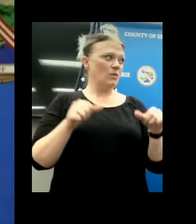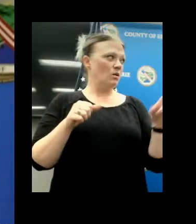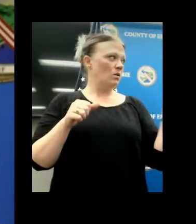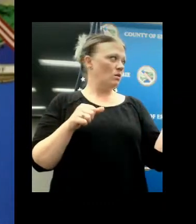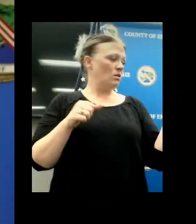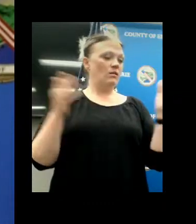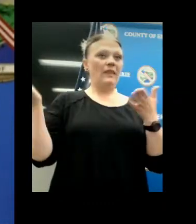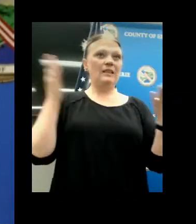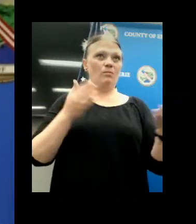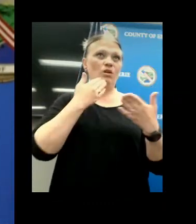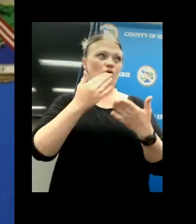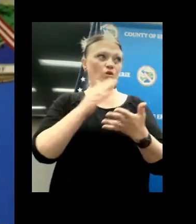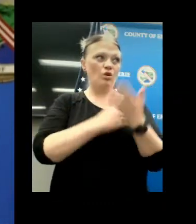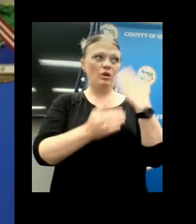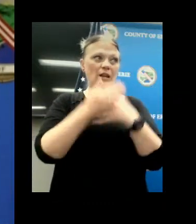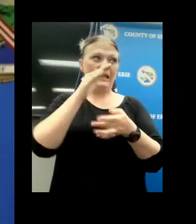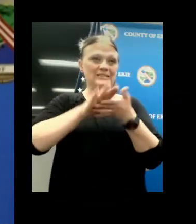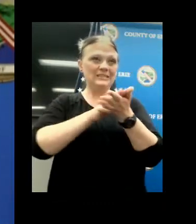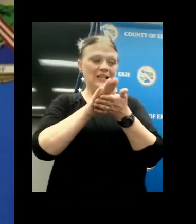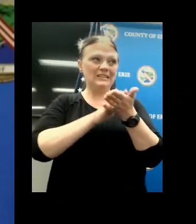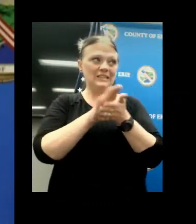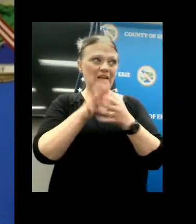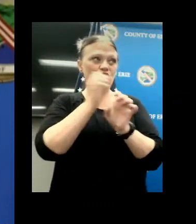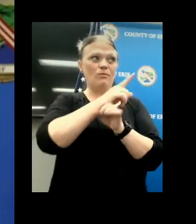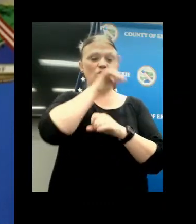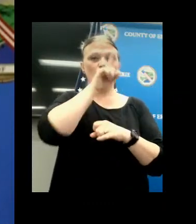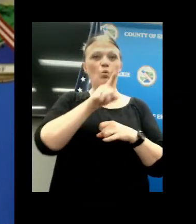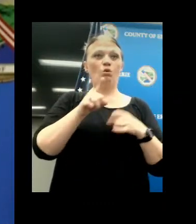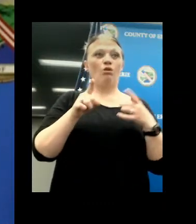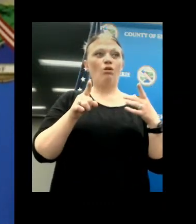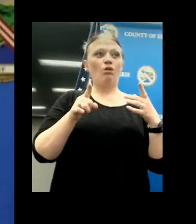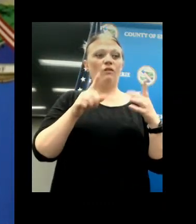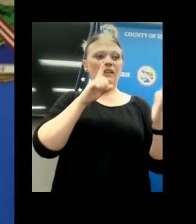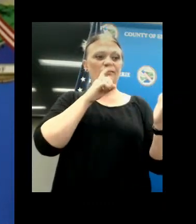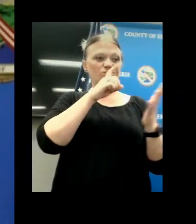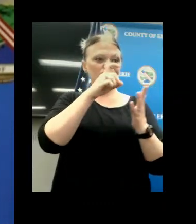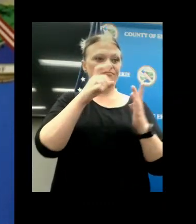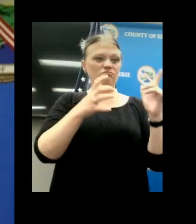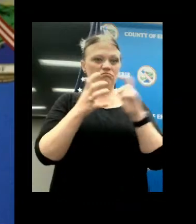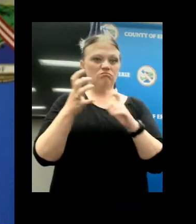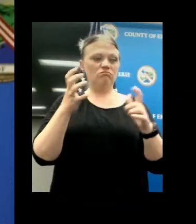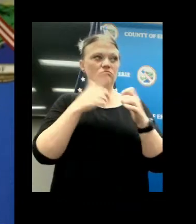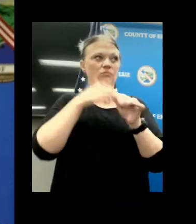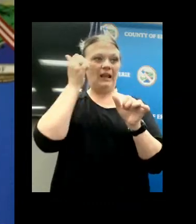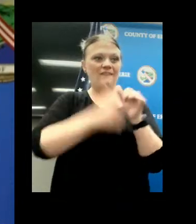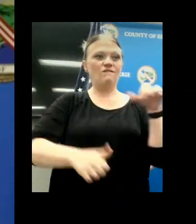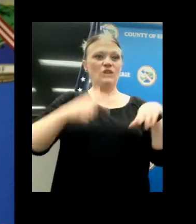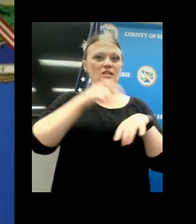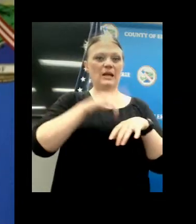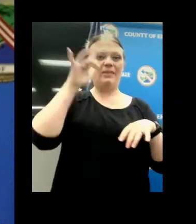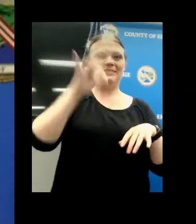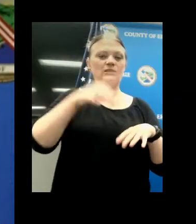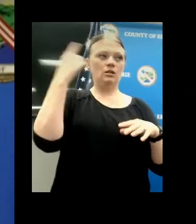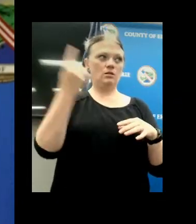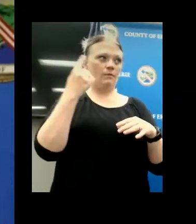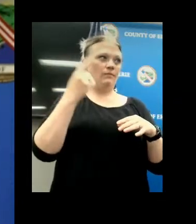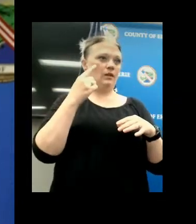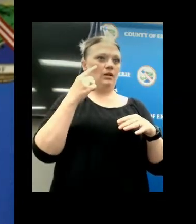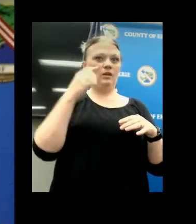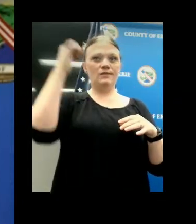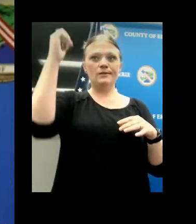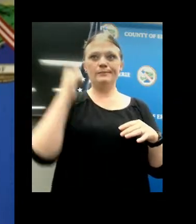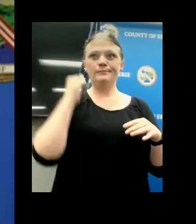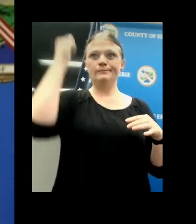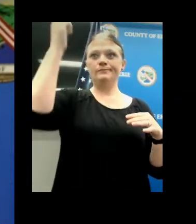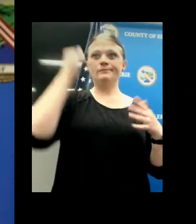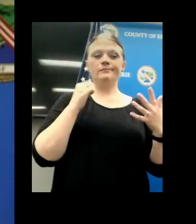that they bring a good hand sanitizer and making sure that they spritz their hand every single time they touch something, whether a slot